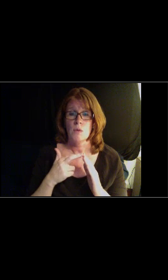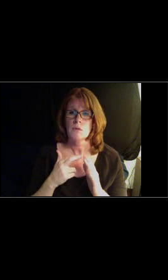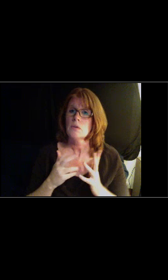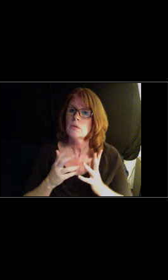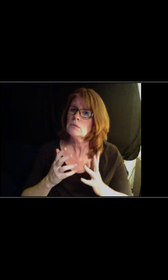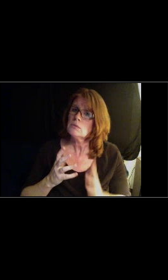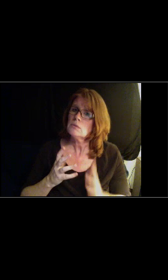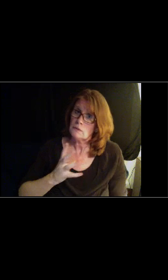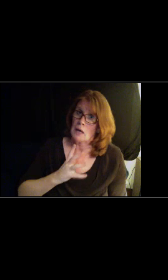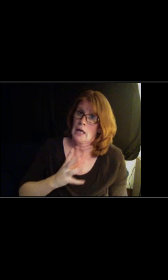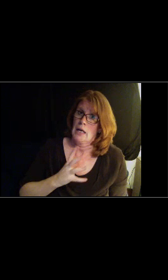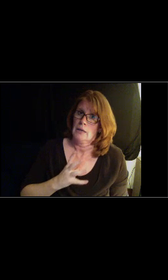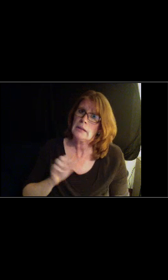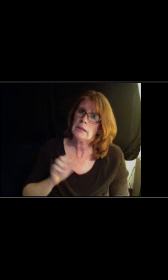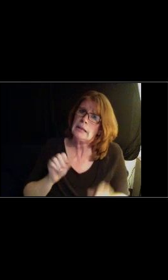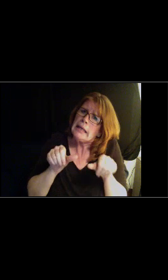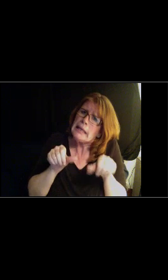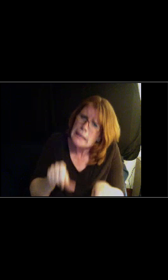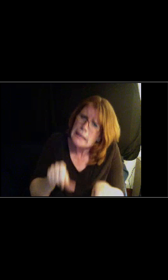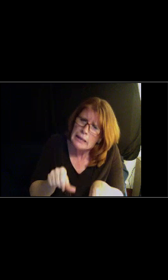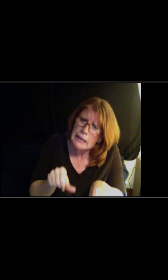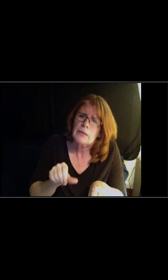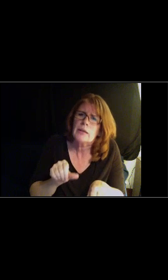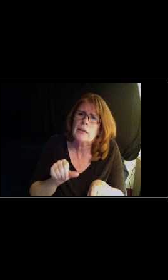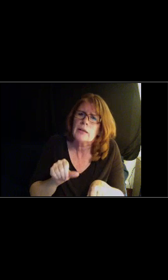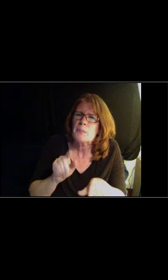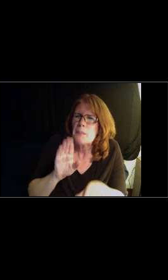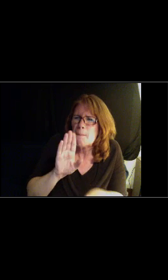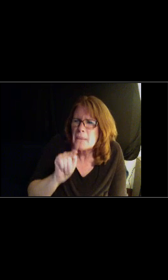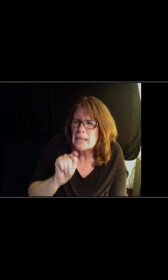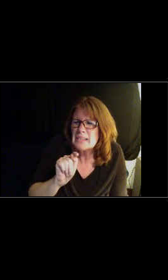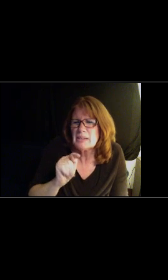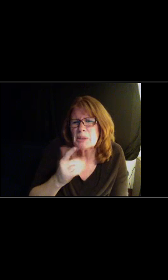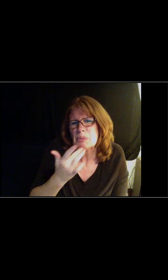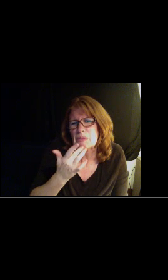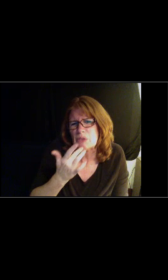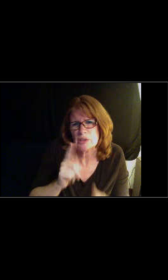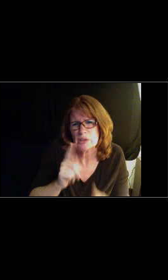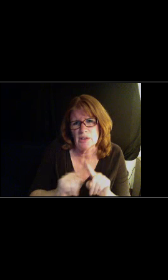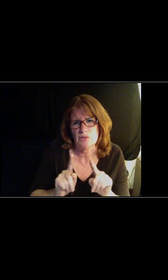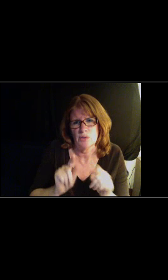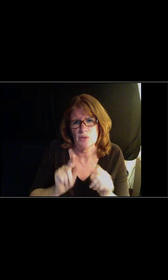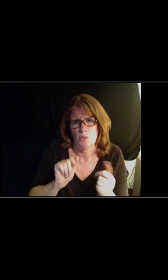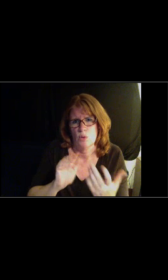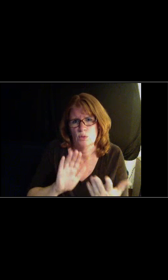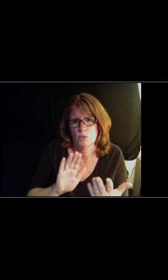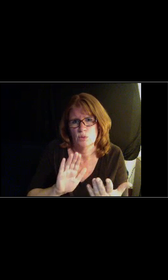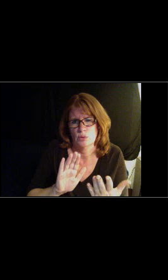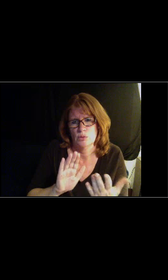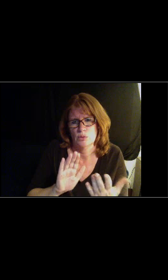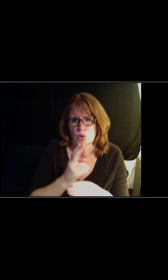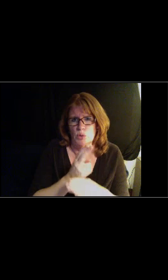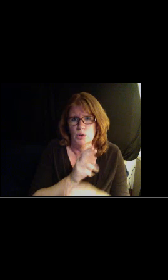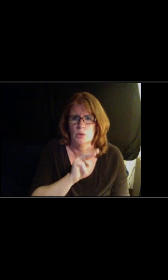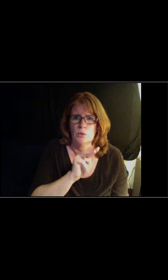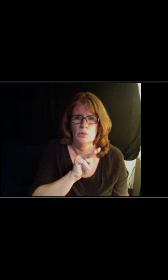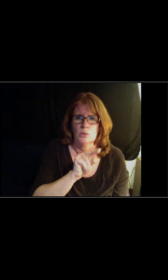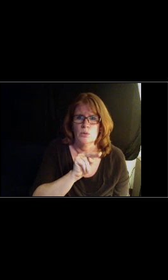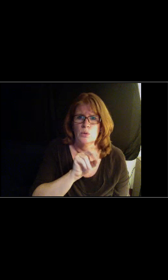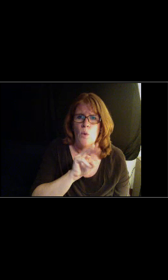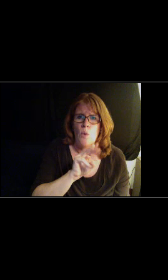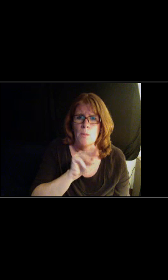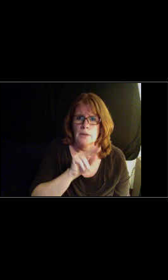And again, going back to that quote of not my role, that's fine. And we can apply that. But I